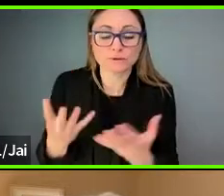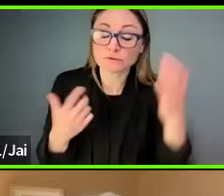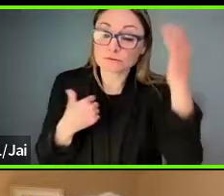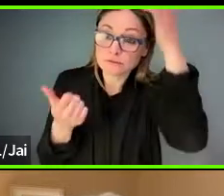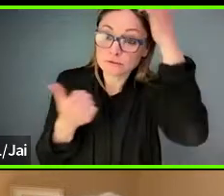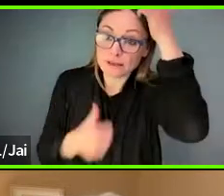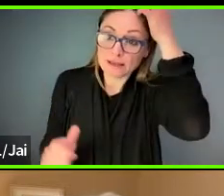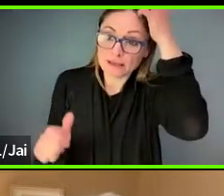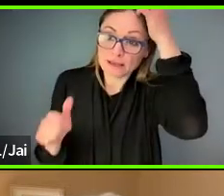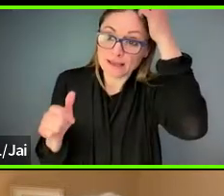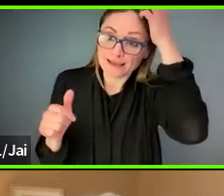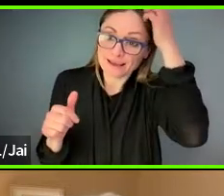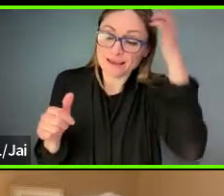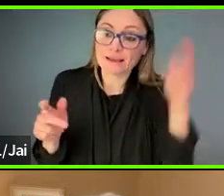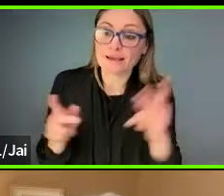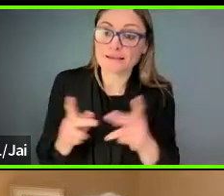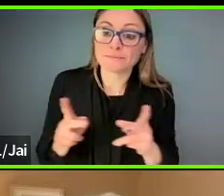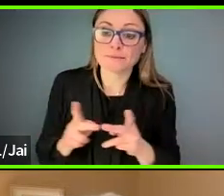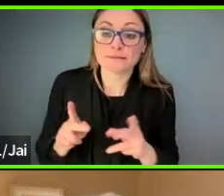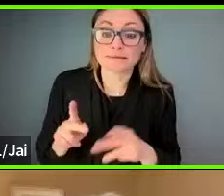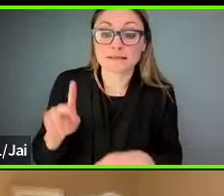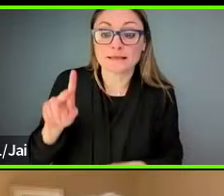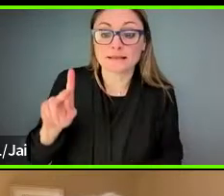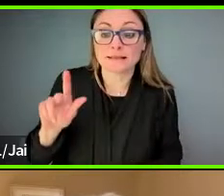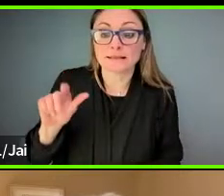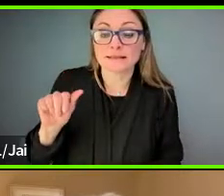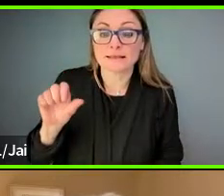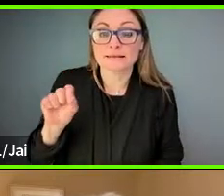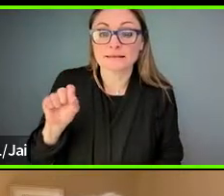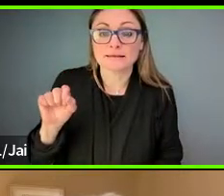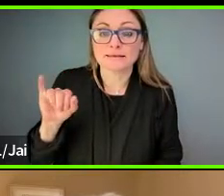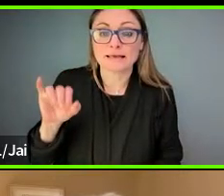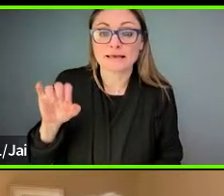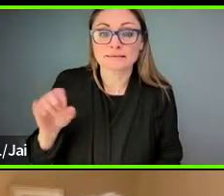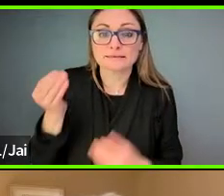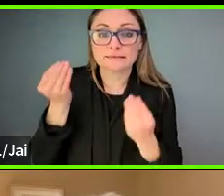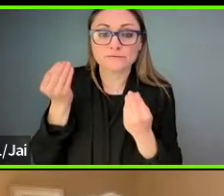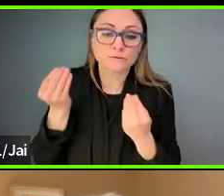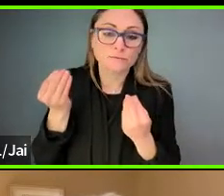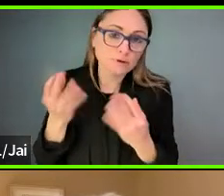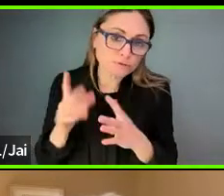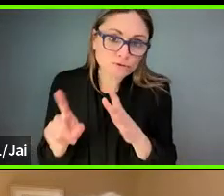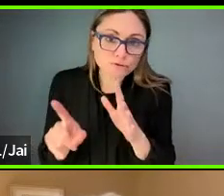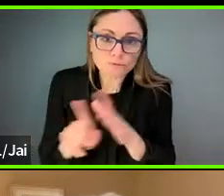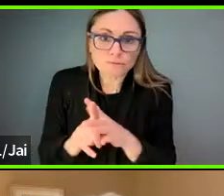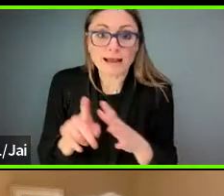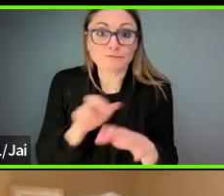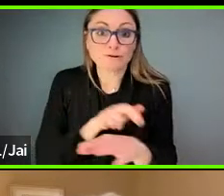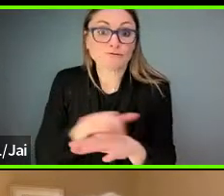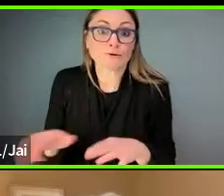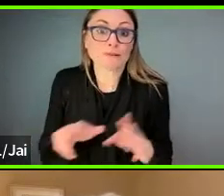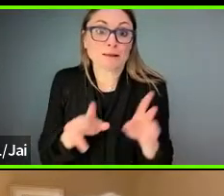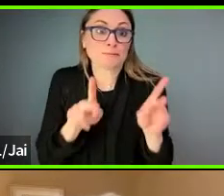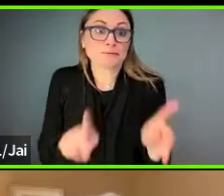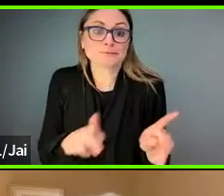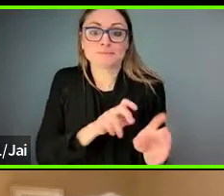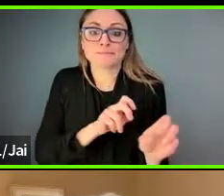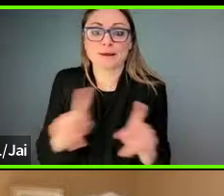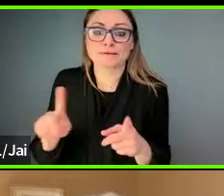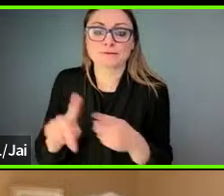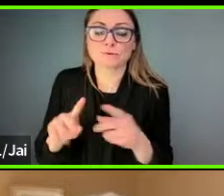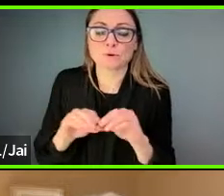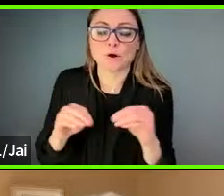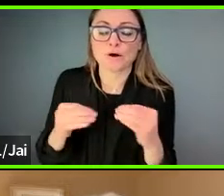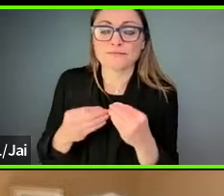that Cassie's information would show up? Because I referred the person back to the office, back